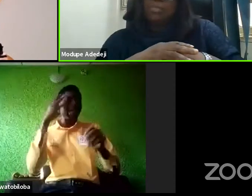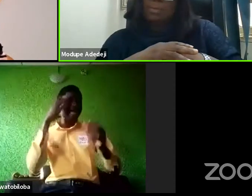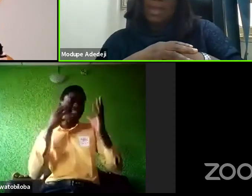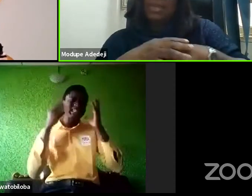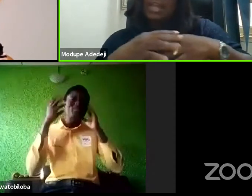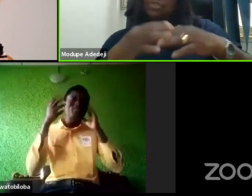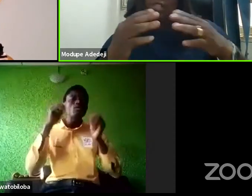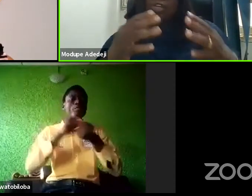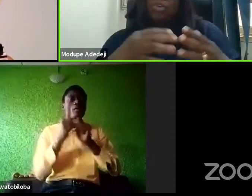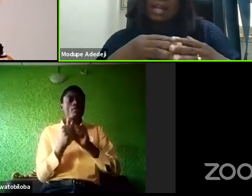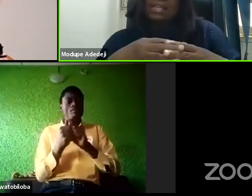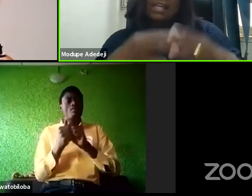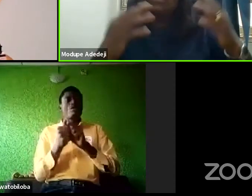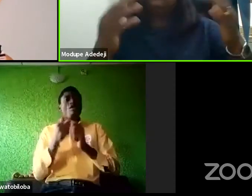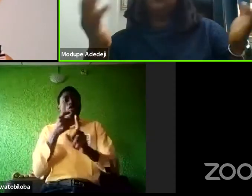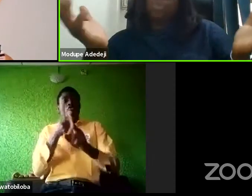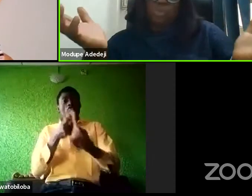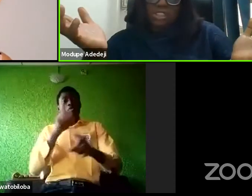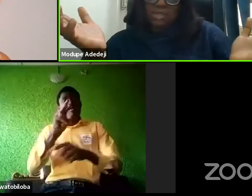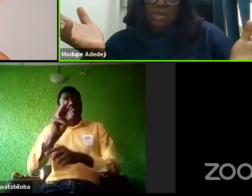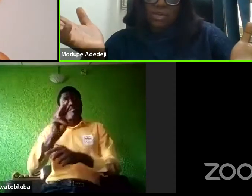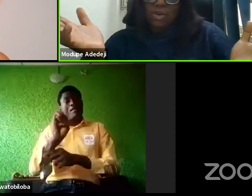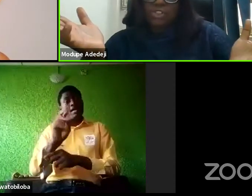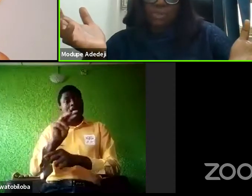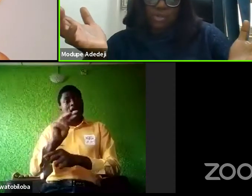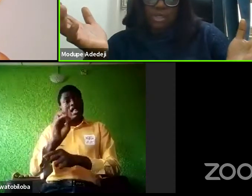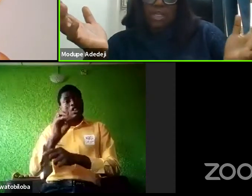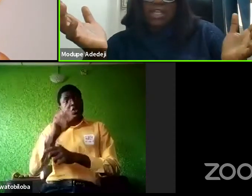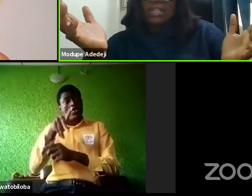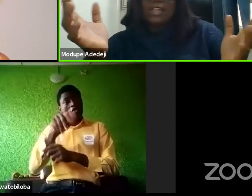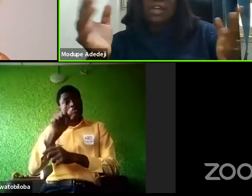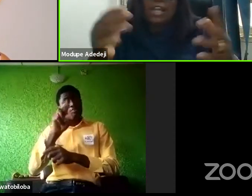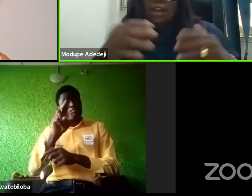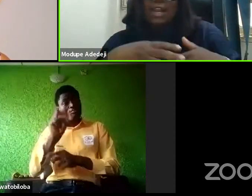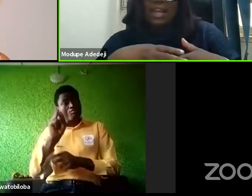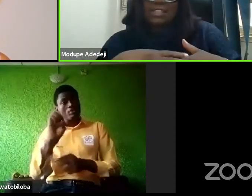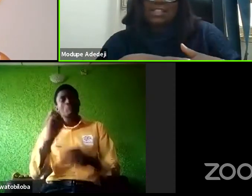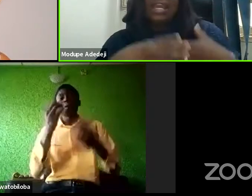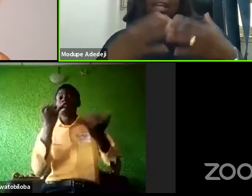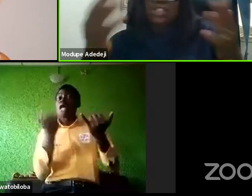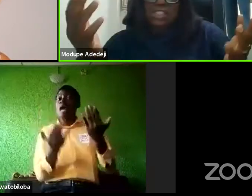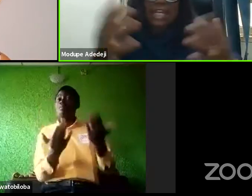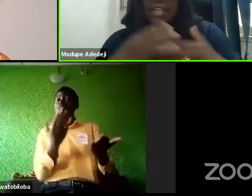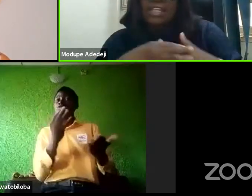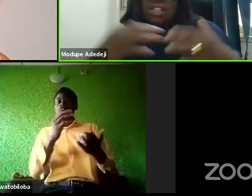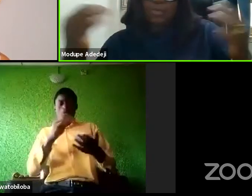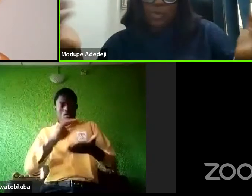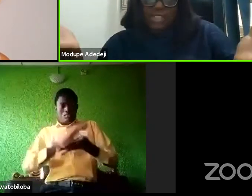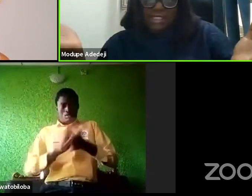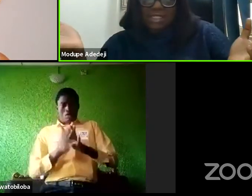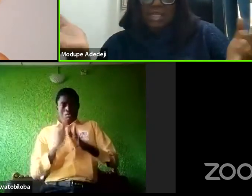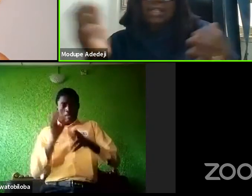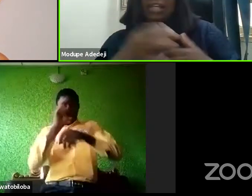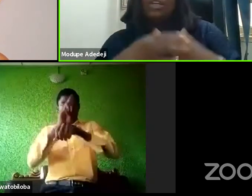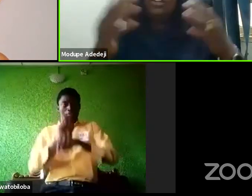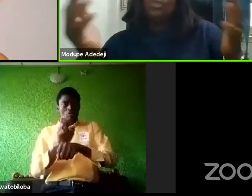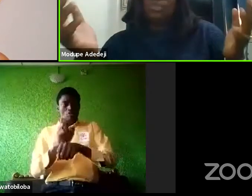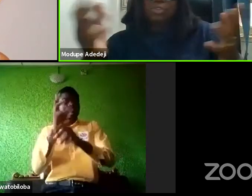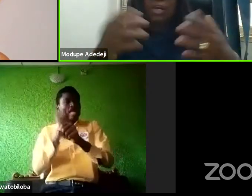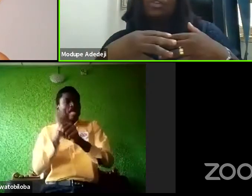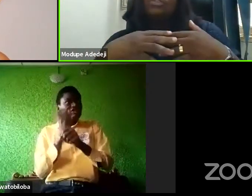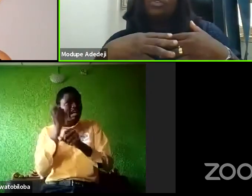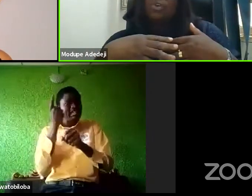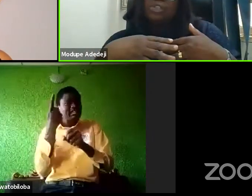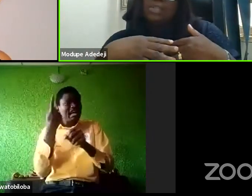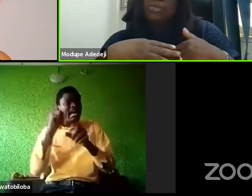then maybe I should say you can get used to the condition, in that you are now realizing it's aging, it's an aging process. Then you get